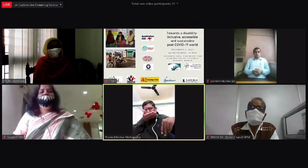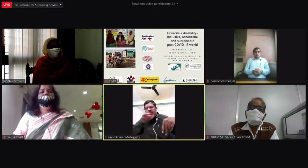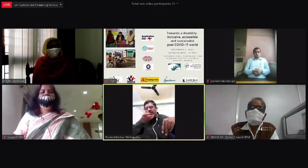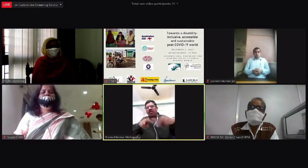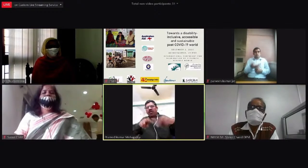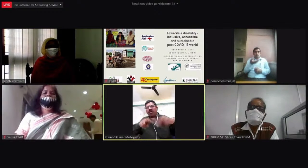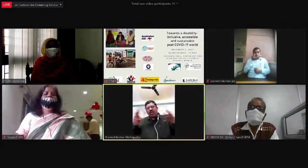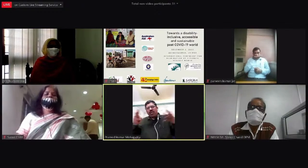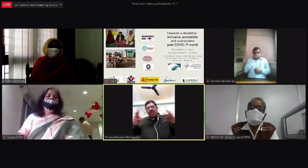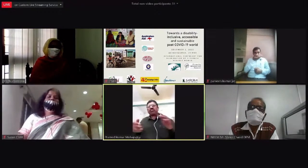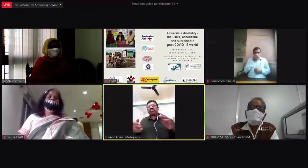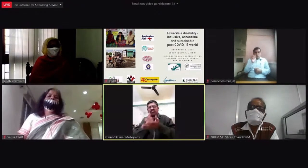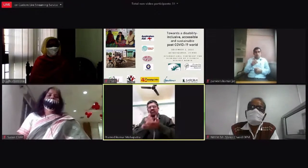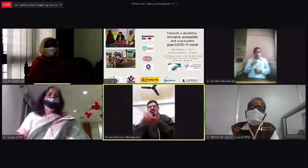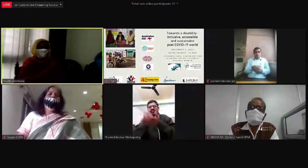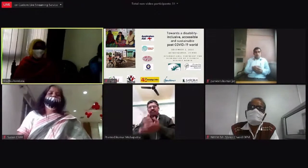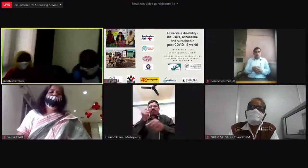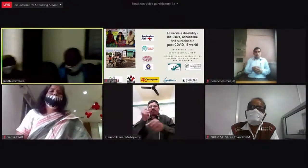them.